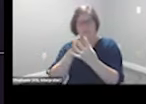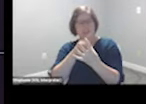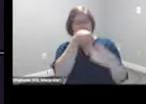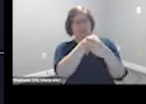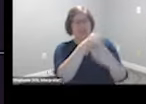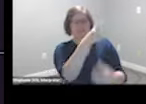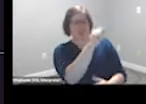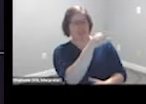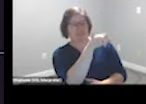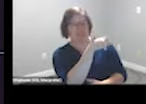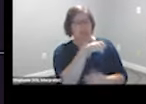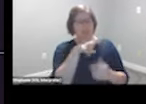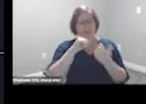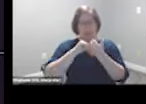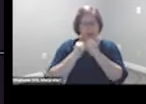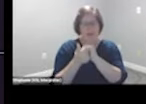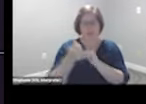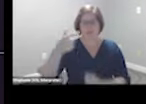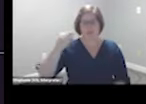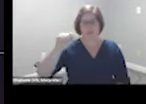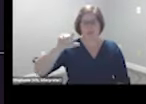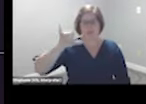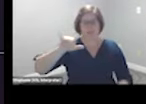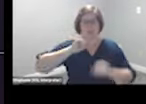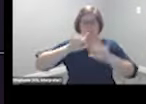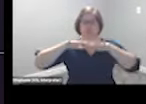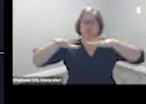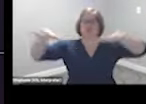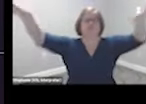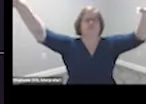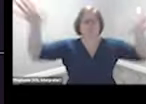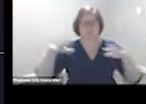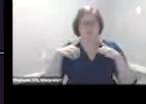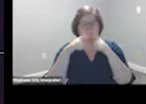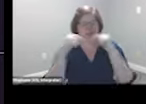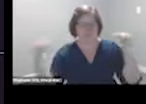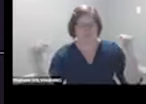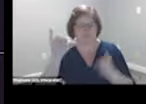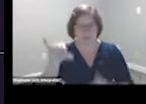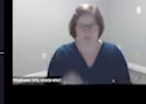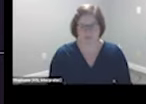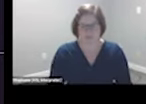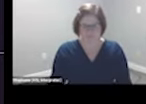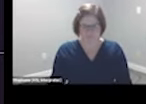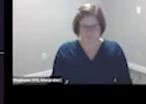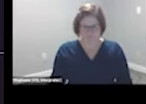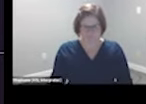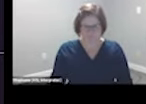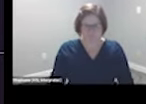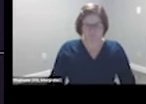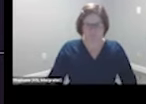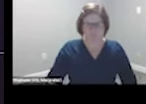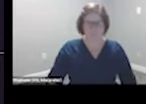galaxies, and how galaxies populate the universe. So building up from simple concepts to more complicated concepts. And along with those models and